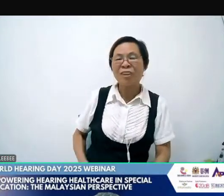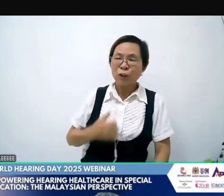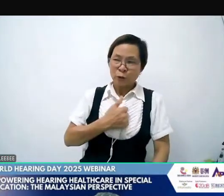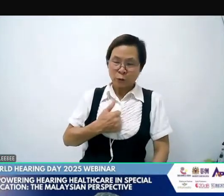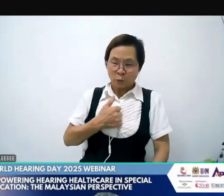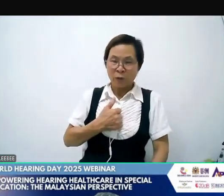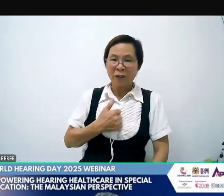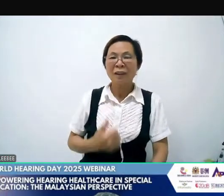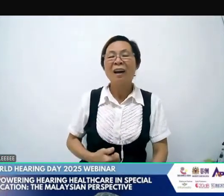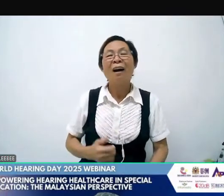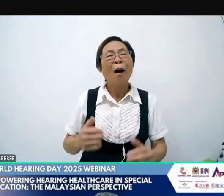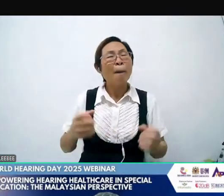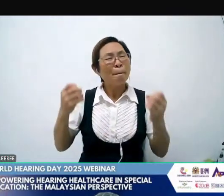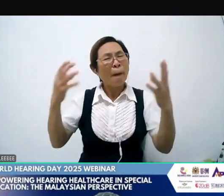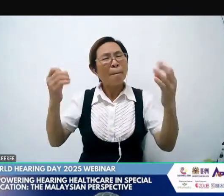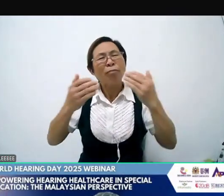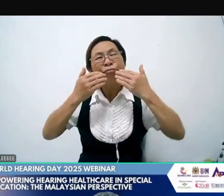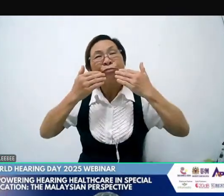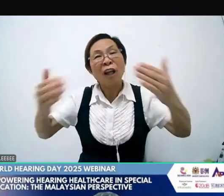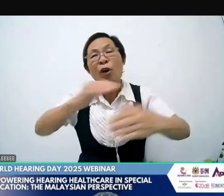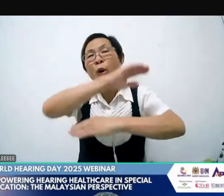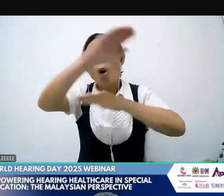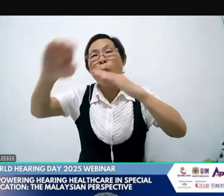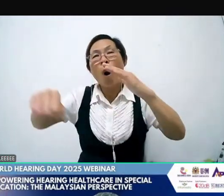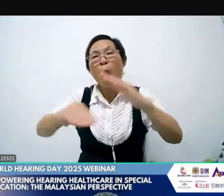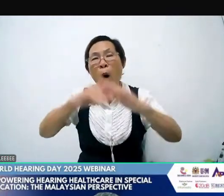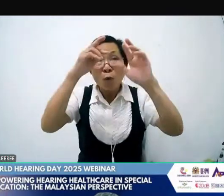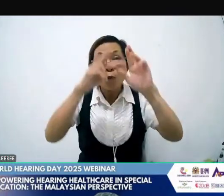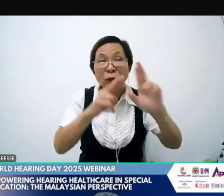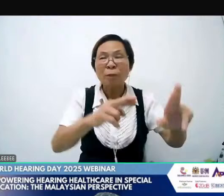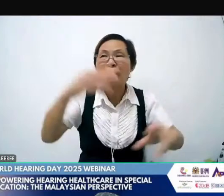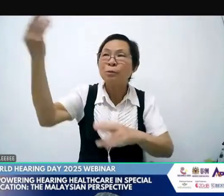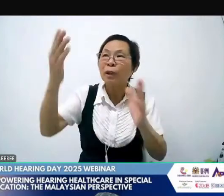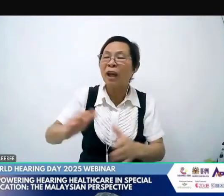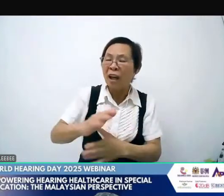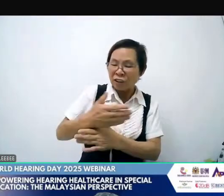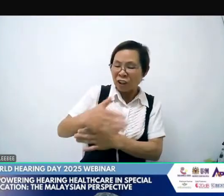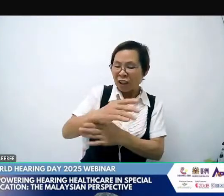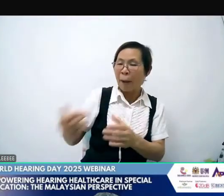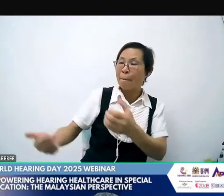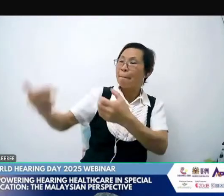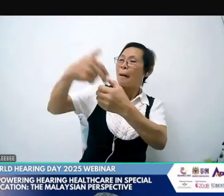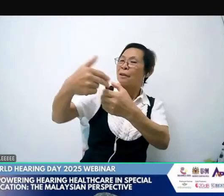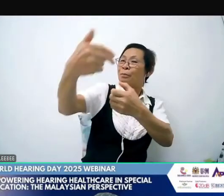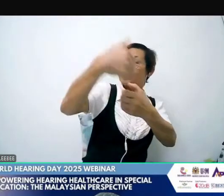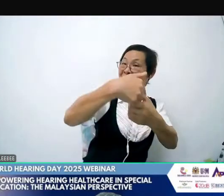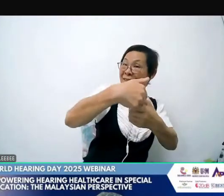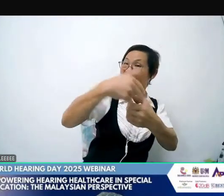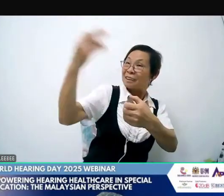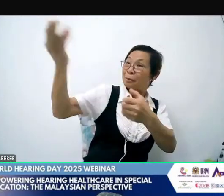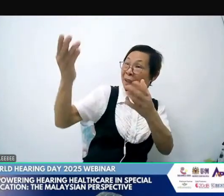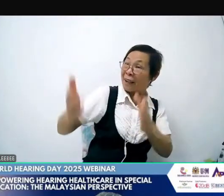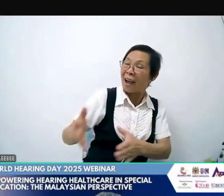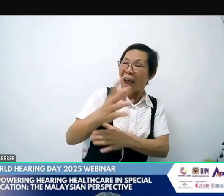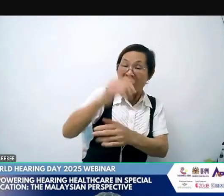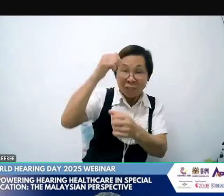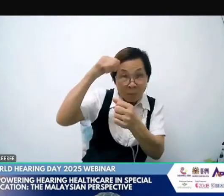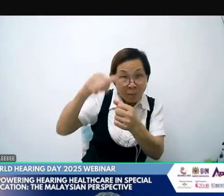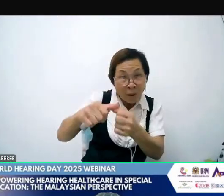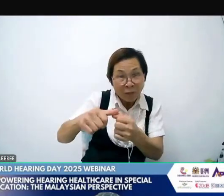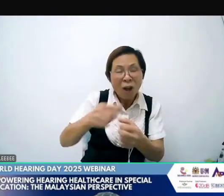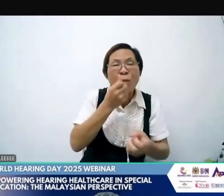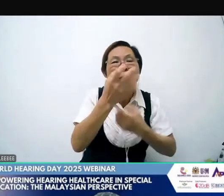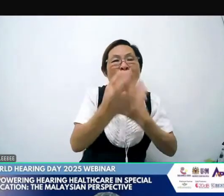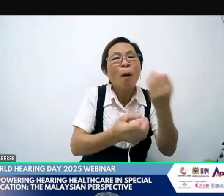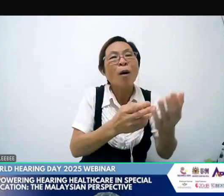highest appreciation to all of our esteemed speakers for your sharing and participation. And not to forget, we would like to express